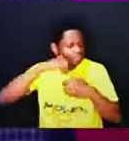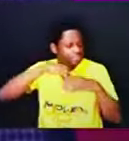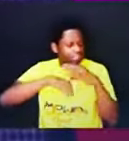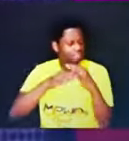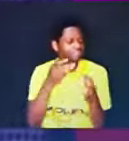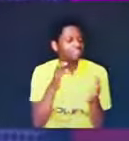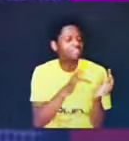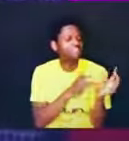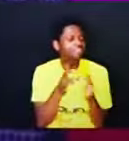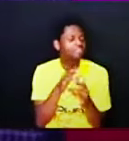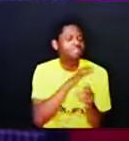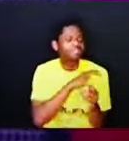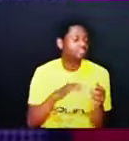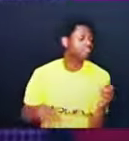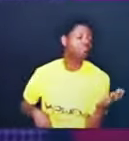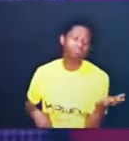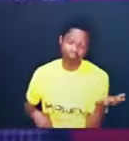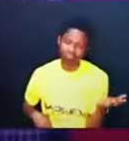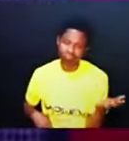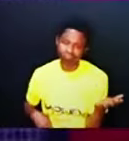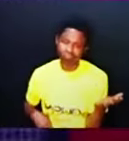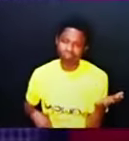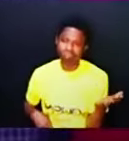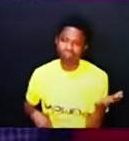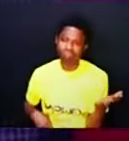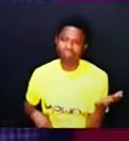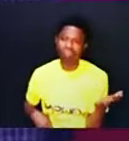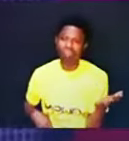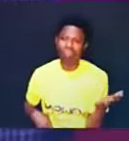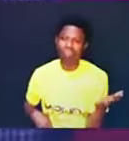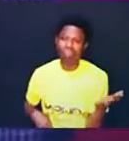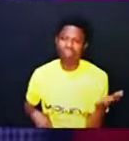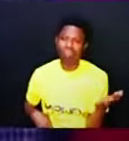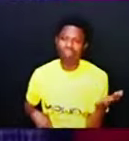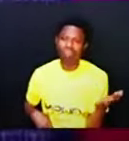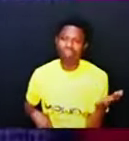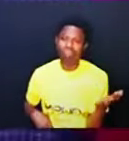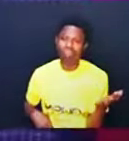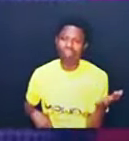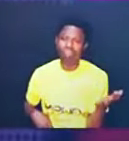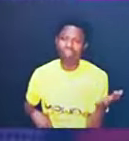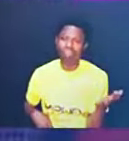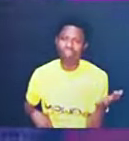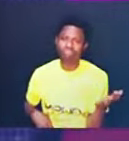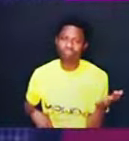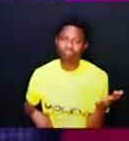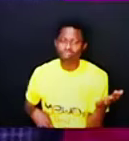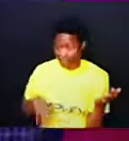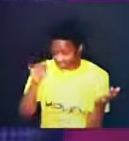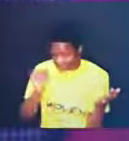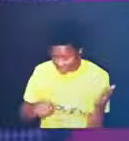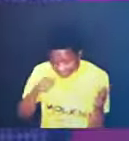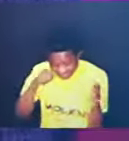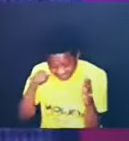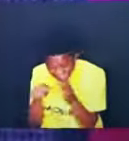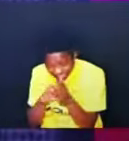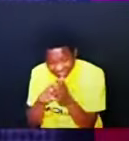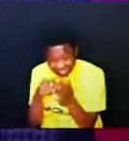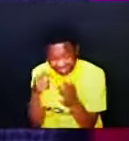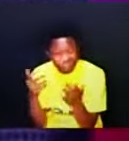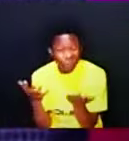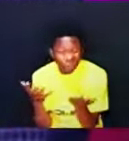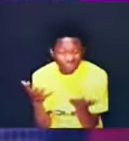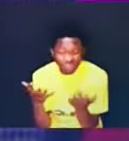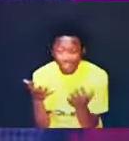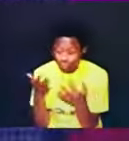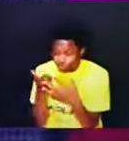ara ne bɔhyɛ no ho fafafoɔ bi Kristo Yesu mu. This mystery is that through the gospel,